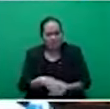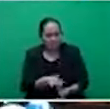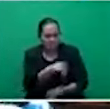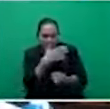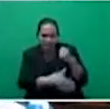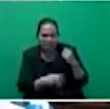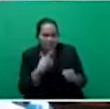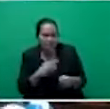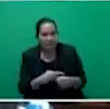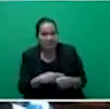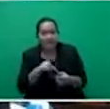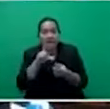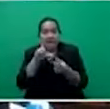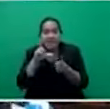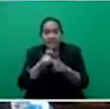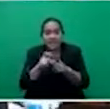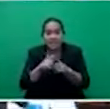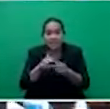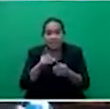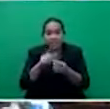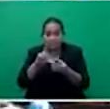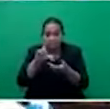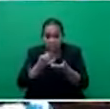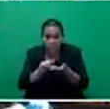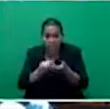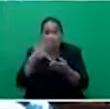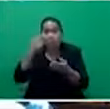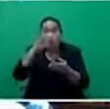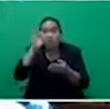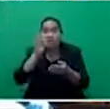the deficit has come down from 12% to 7%. None of them.